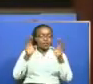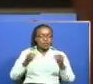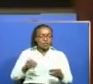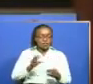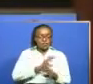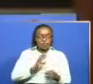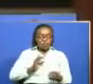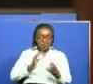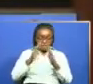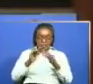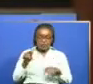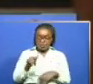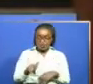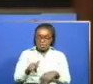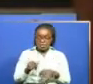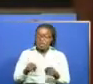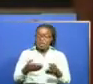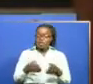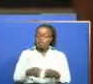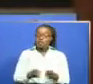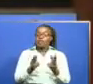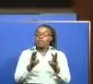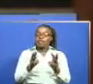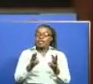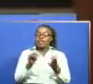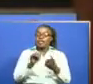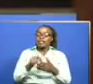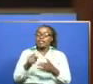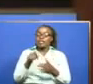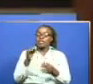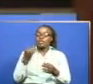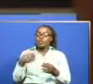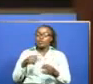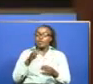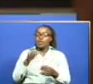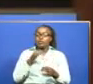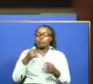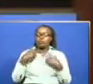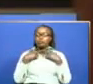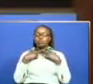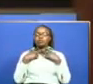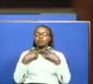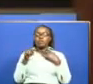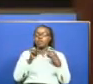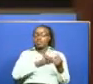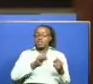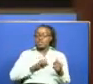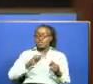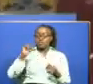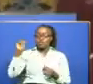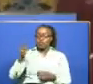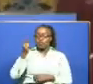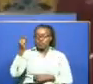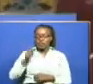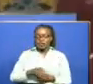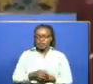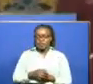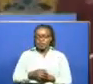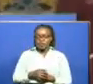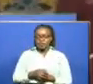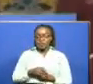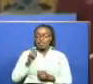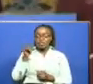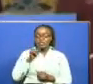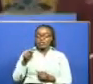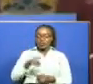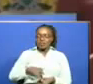House should give precedence that we cannot be held hostage by the Senate of the Republic of Kenya. Therefore, I feel